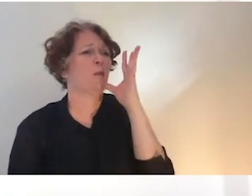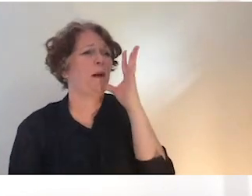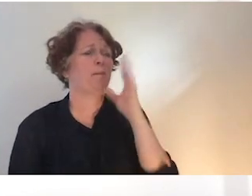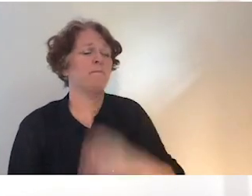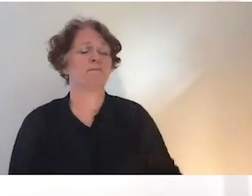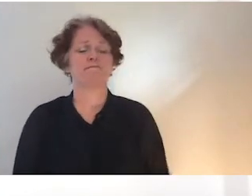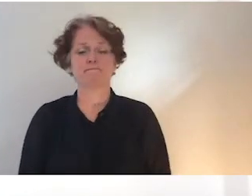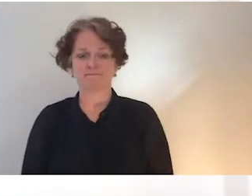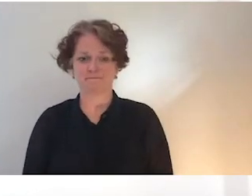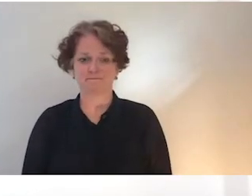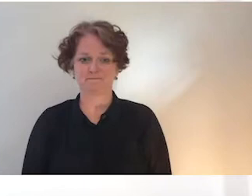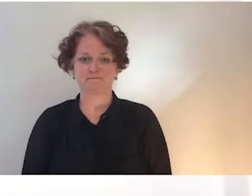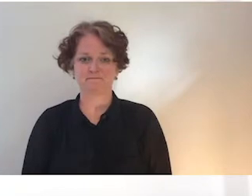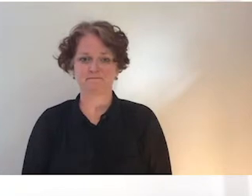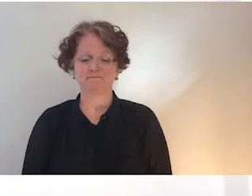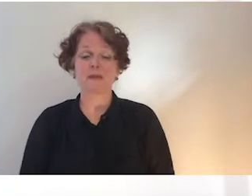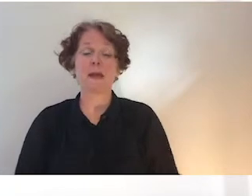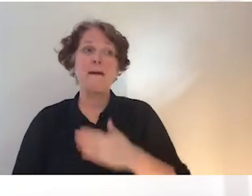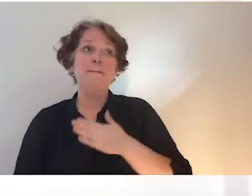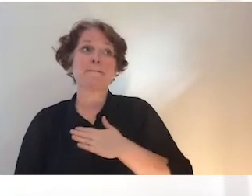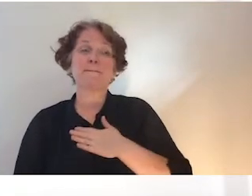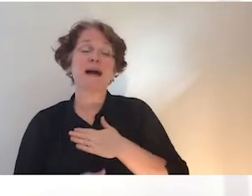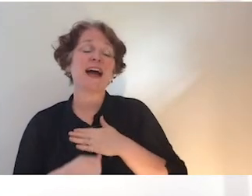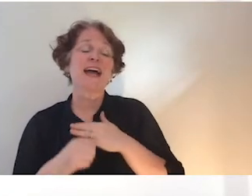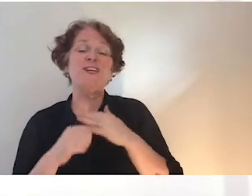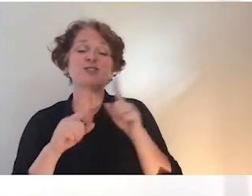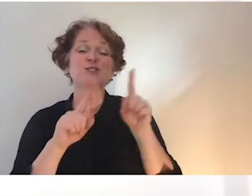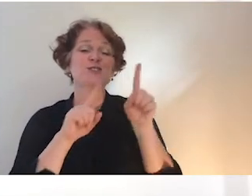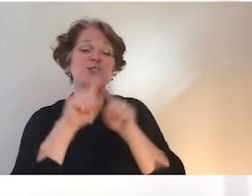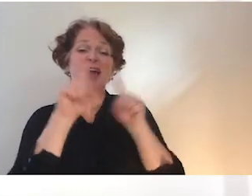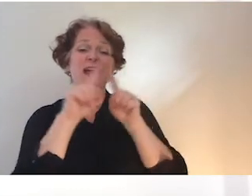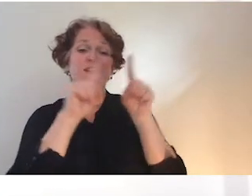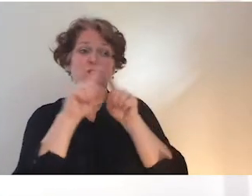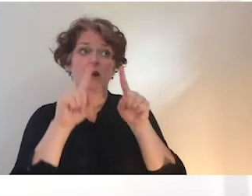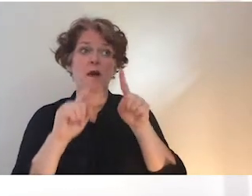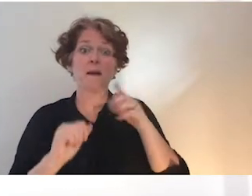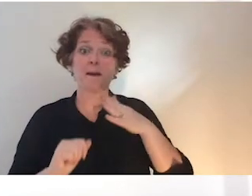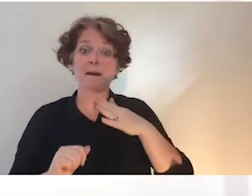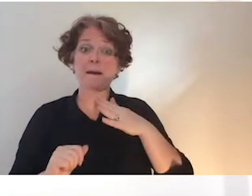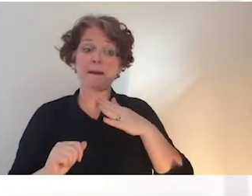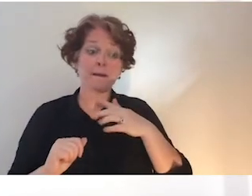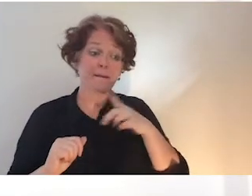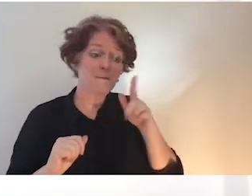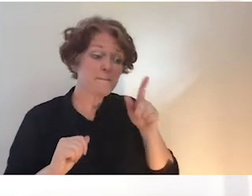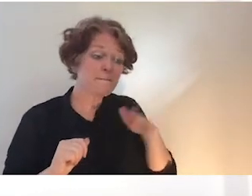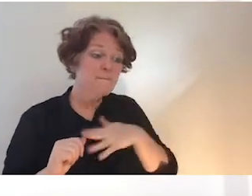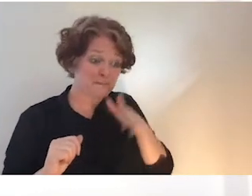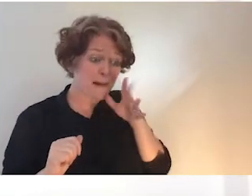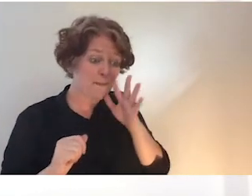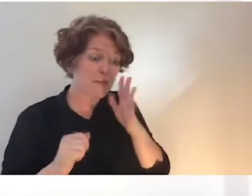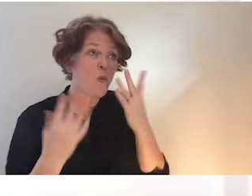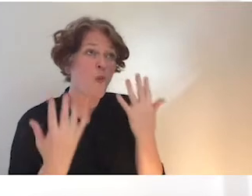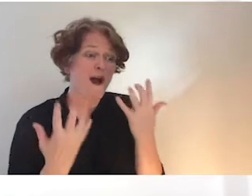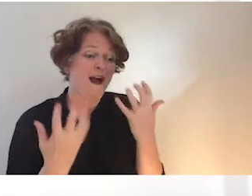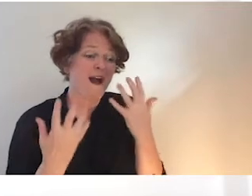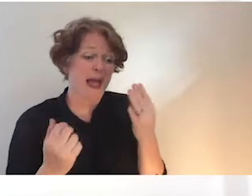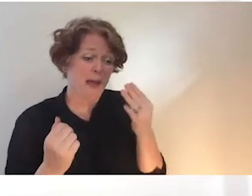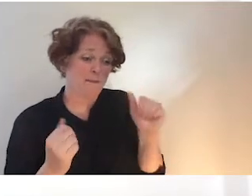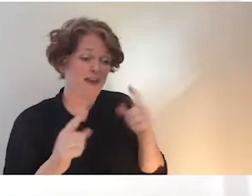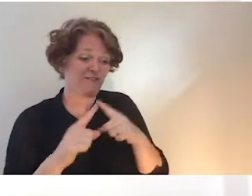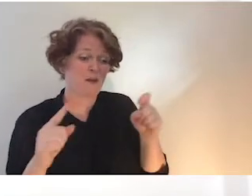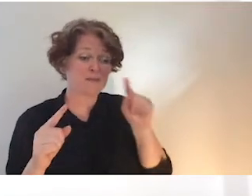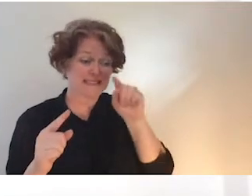Mom. To my little shining star, Mommy wanted an MA from Teachers College, Columbia